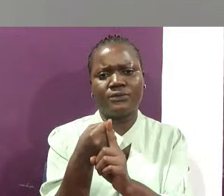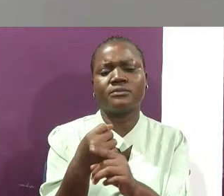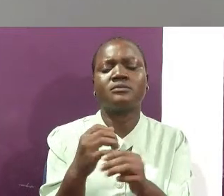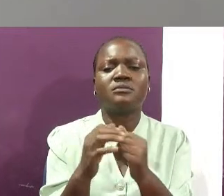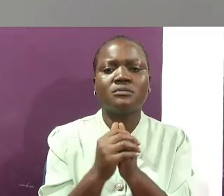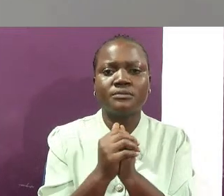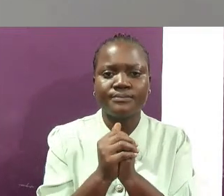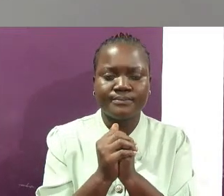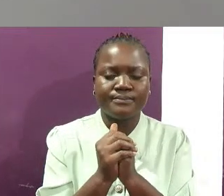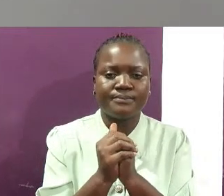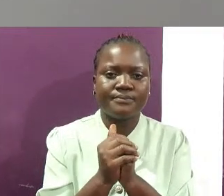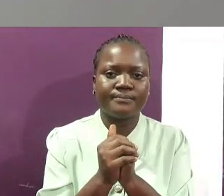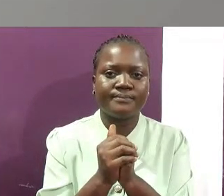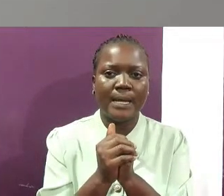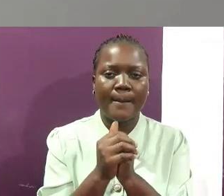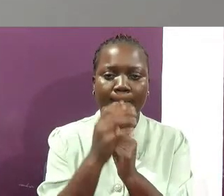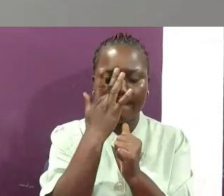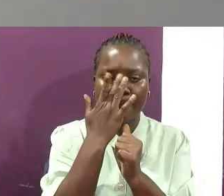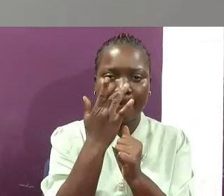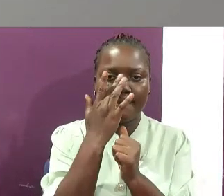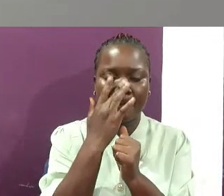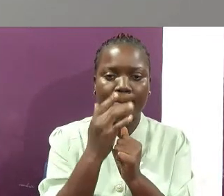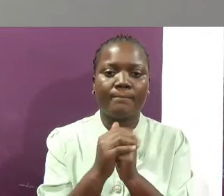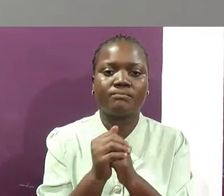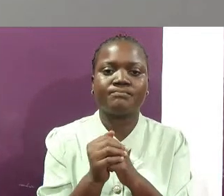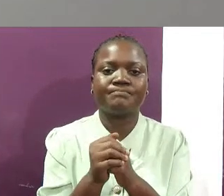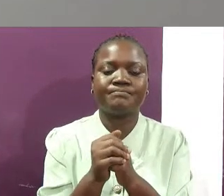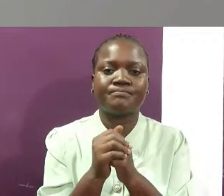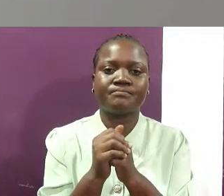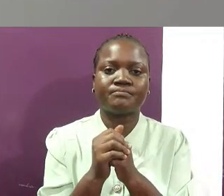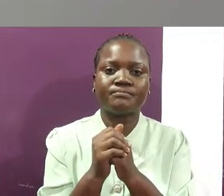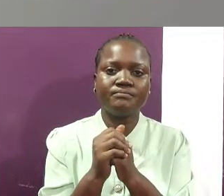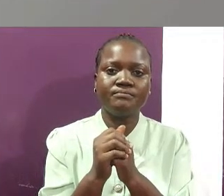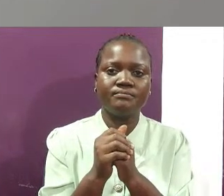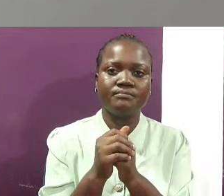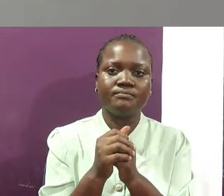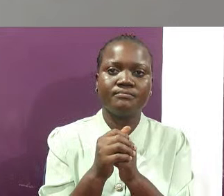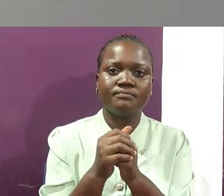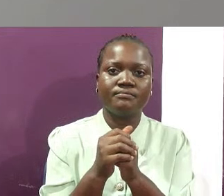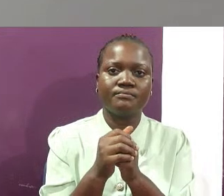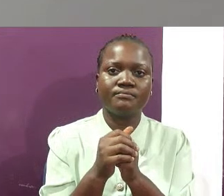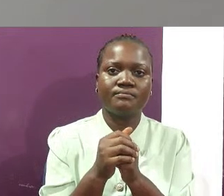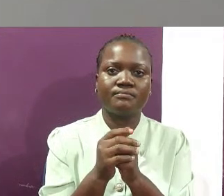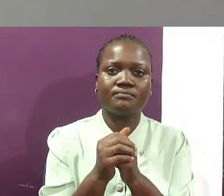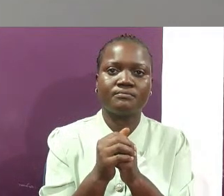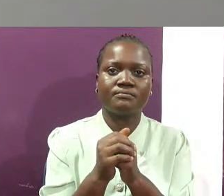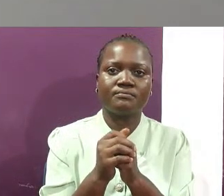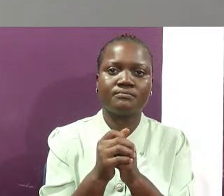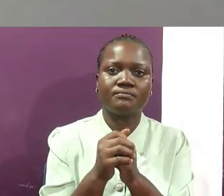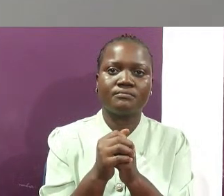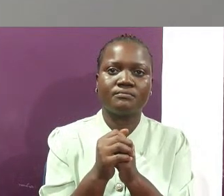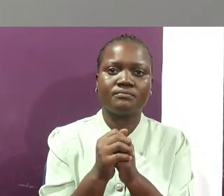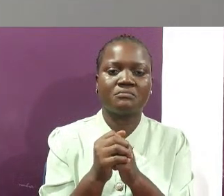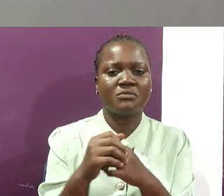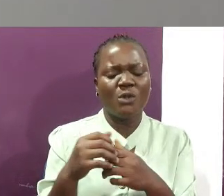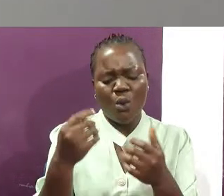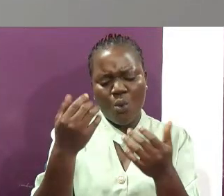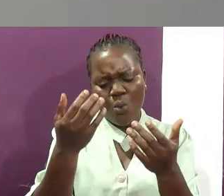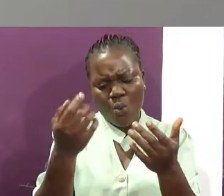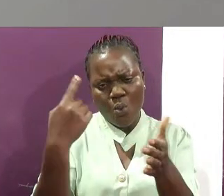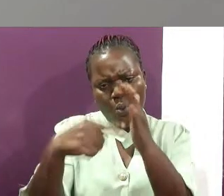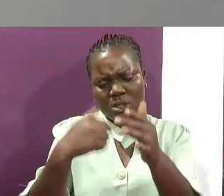think about is what happens in verse 2 and following. Na de me pese odwen ho